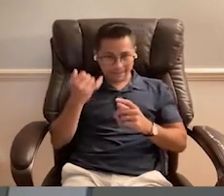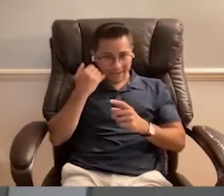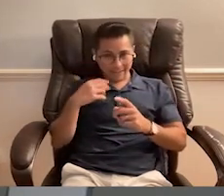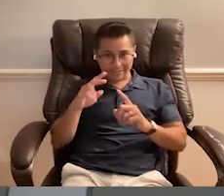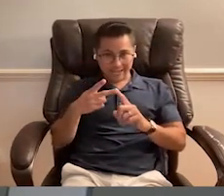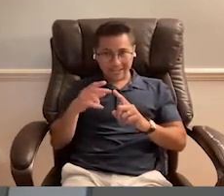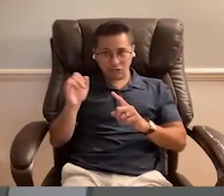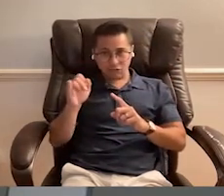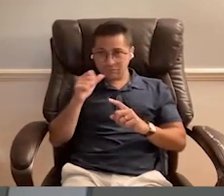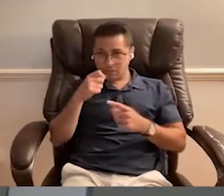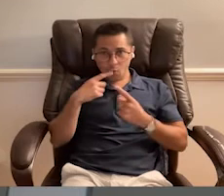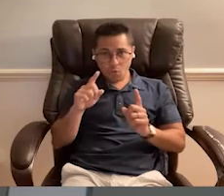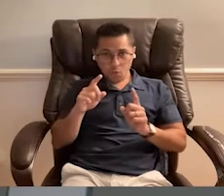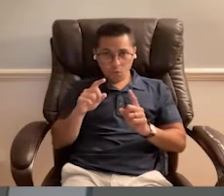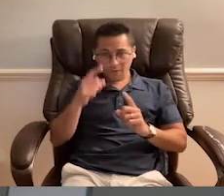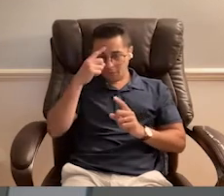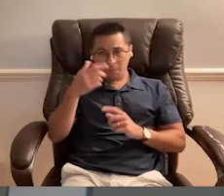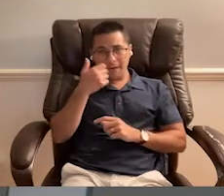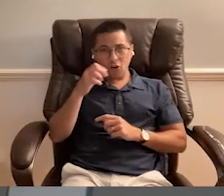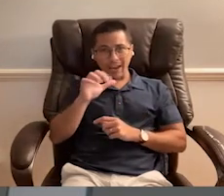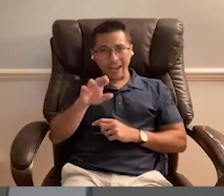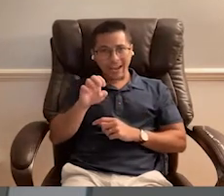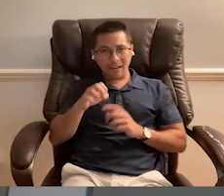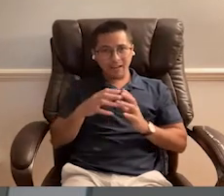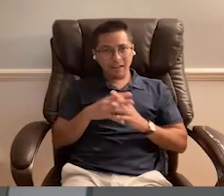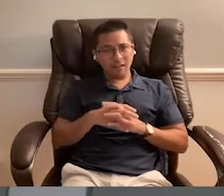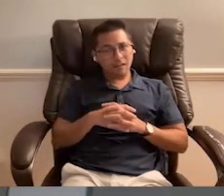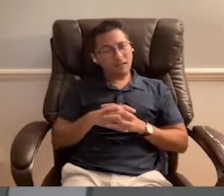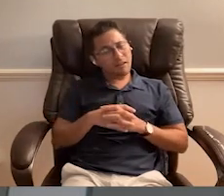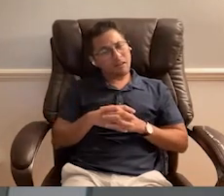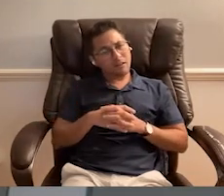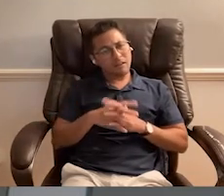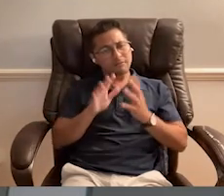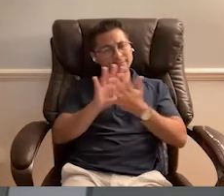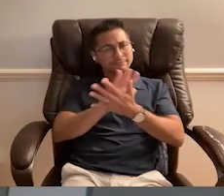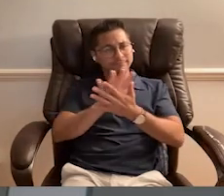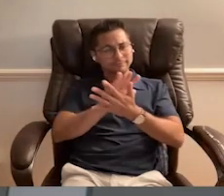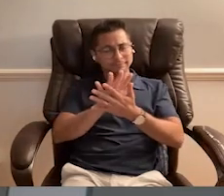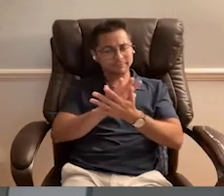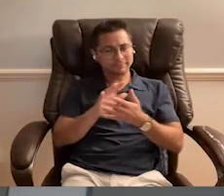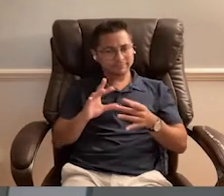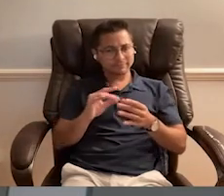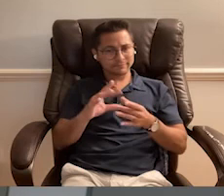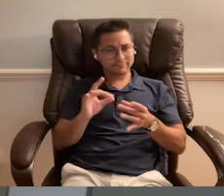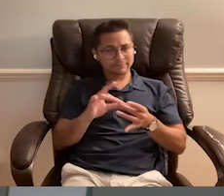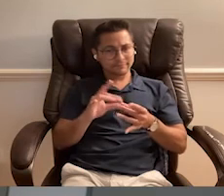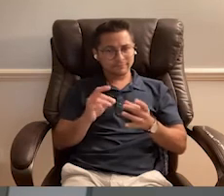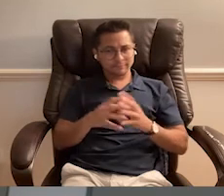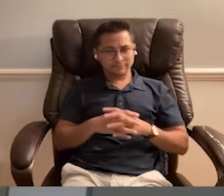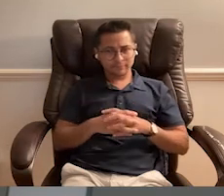we do an A and a B, like if I have a secondary insurance, can I back up in for better care? If you make the entitlement programs,